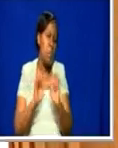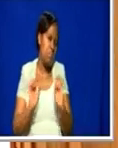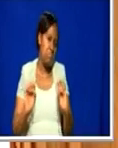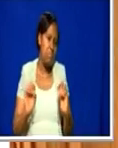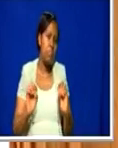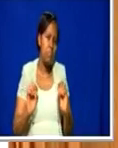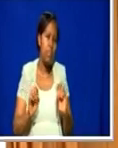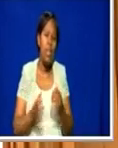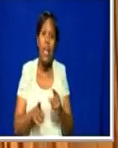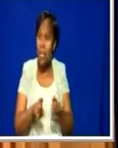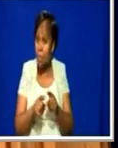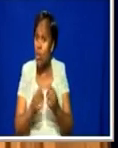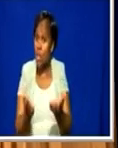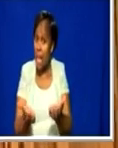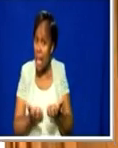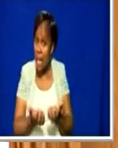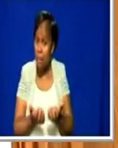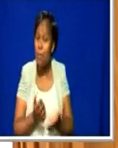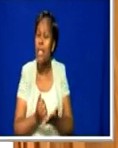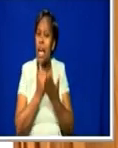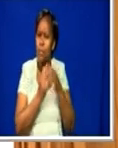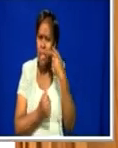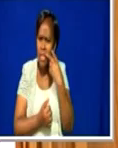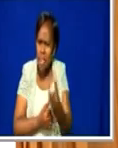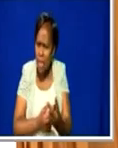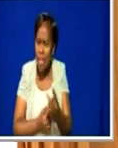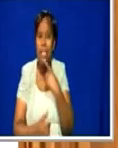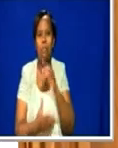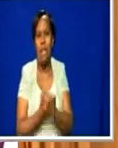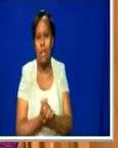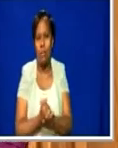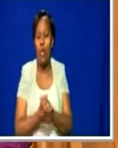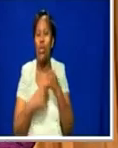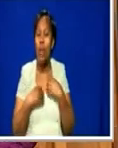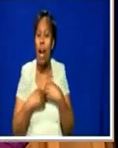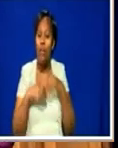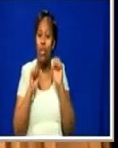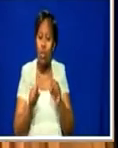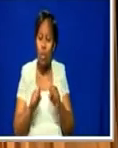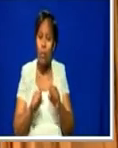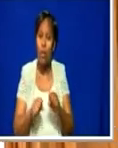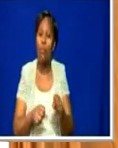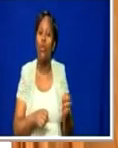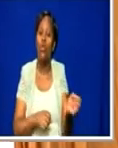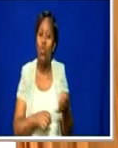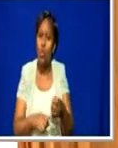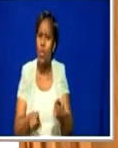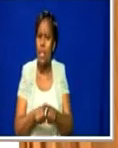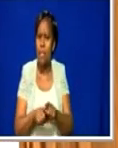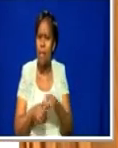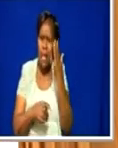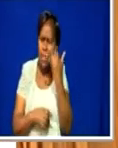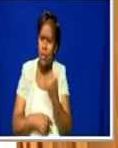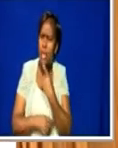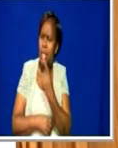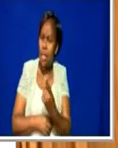also helps you because they say seeing is believing. Yes. When you have it and physically you can be able to locate some of the things, it's very, very. That's why we were